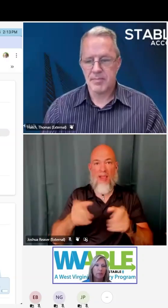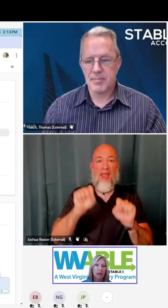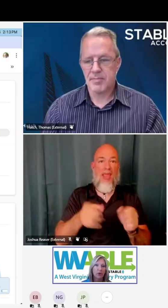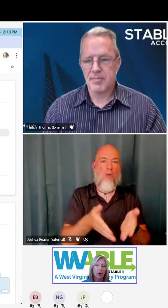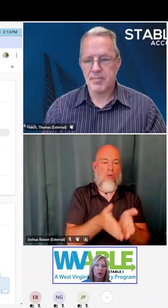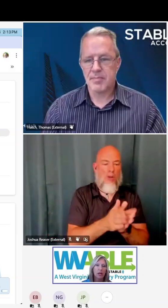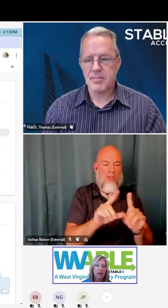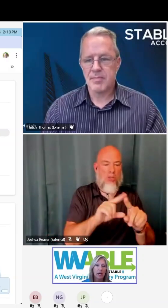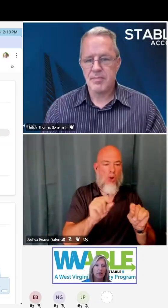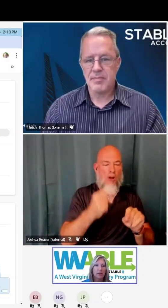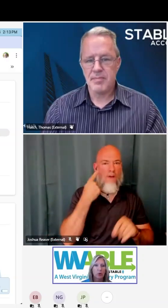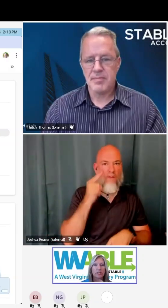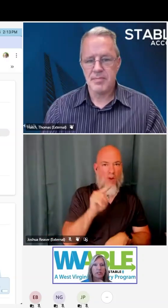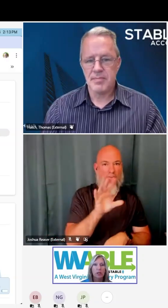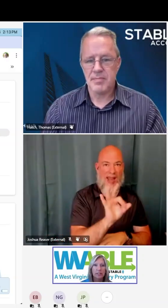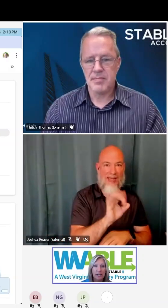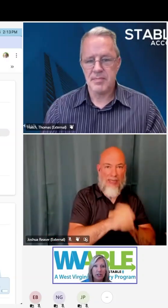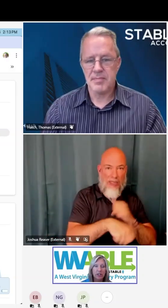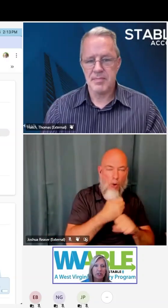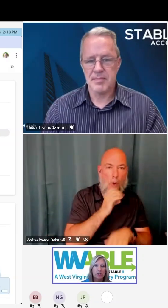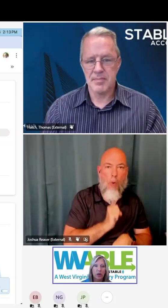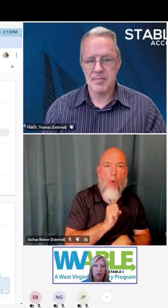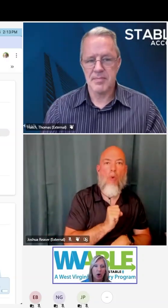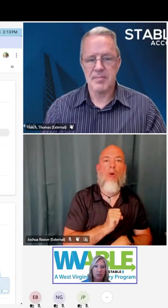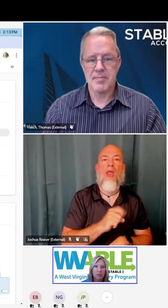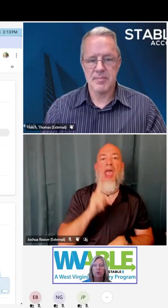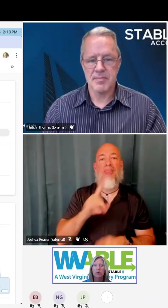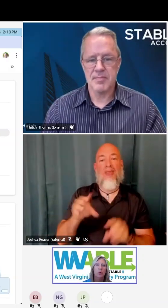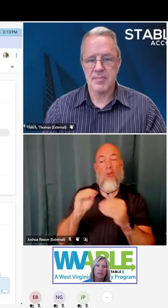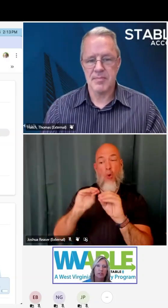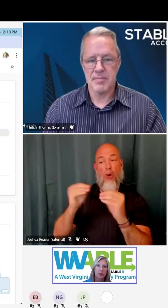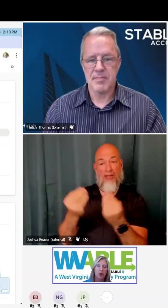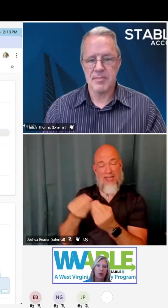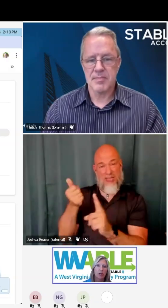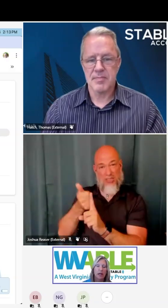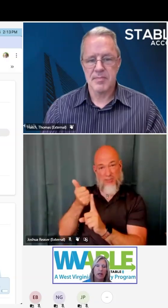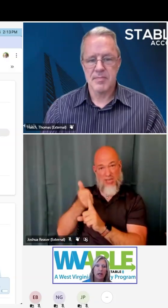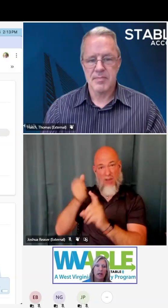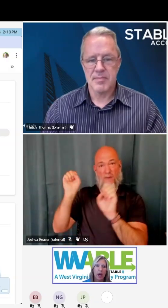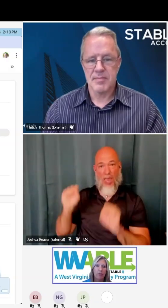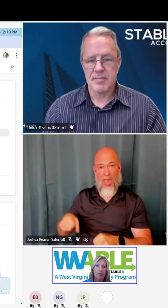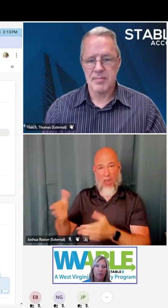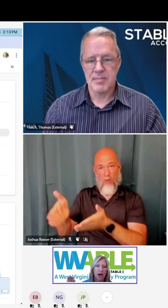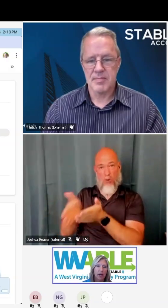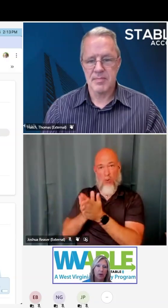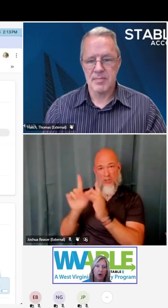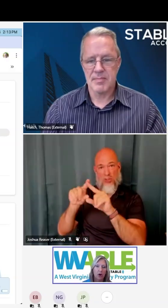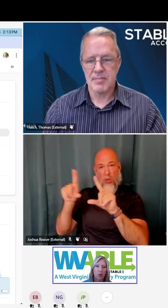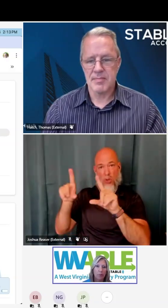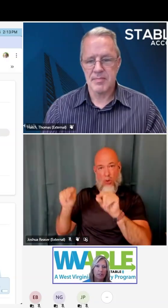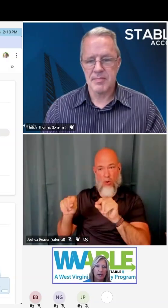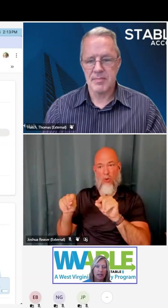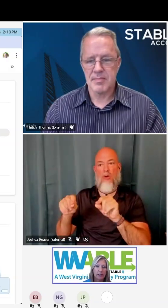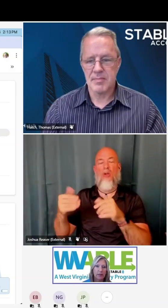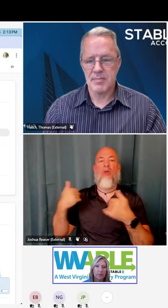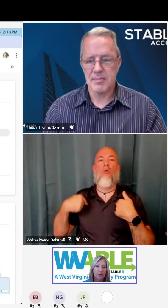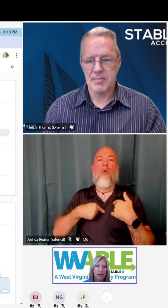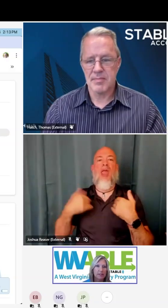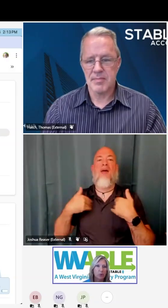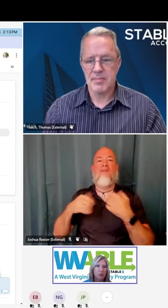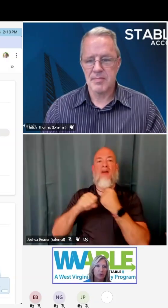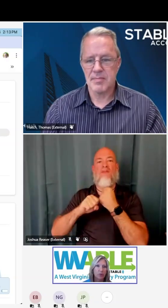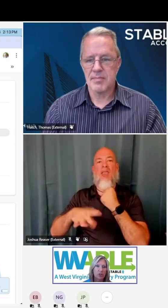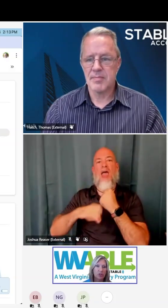would be a companion card. And then, of course, the organizations, you can also request the card. And we have a flyer on our website